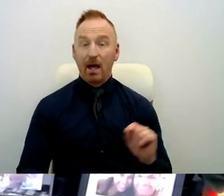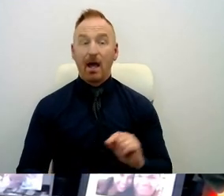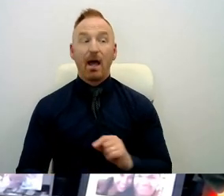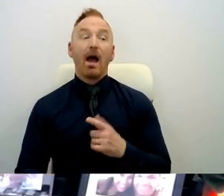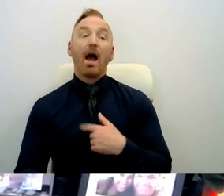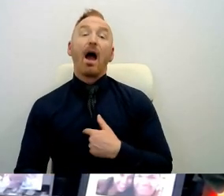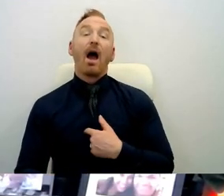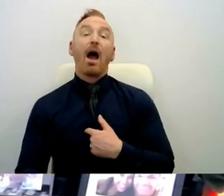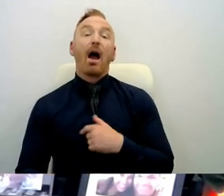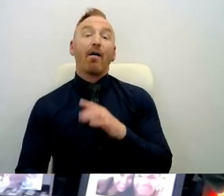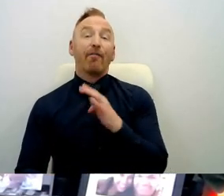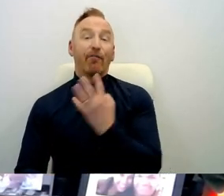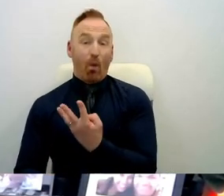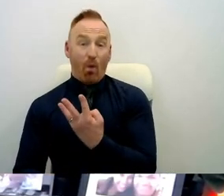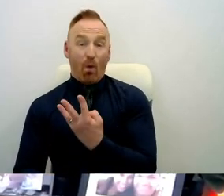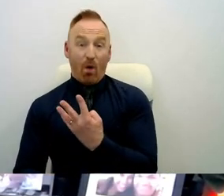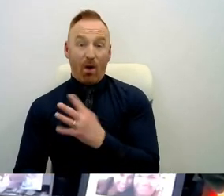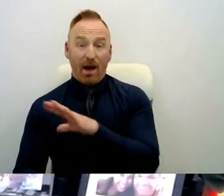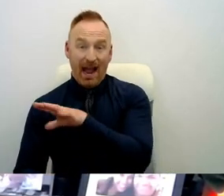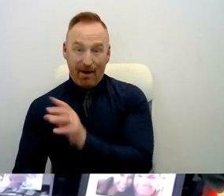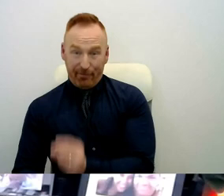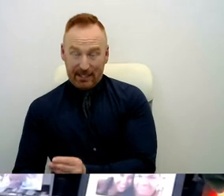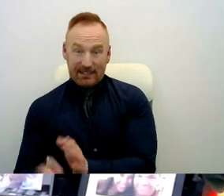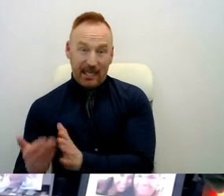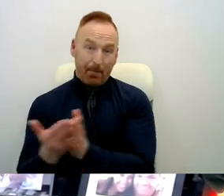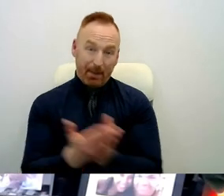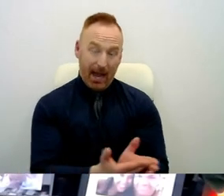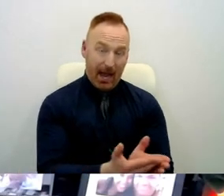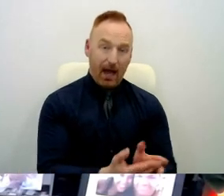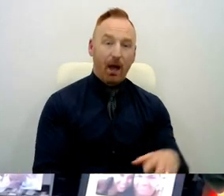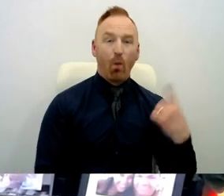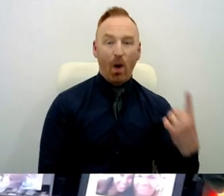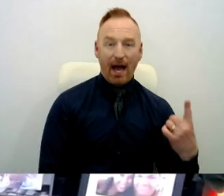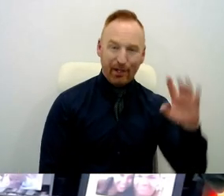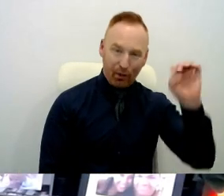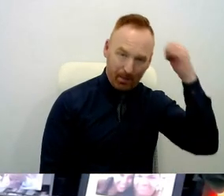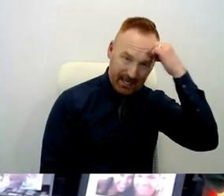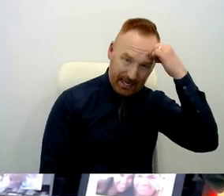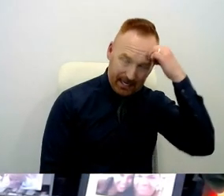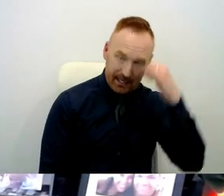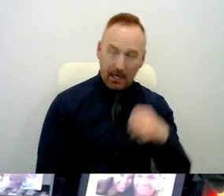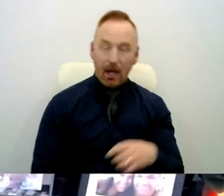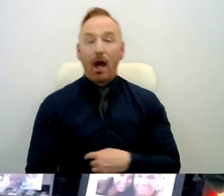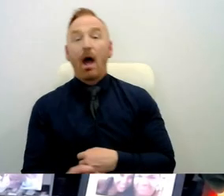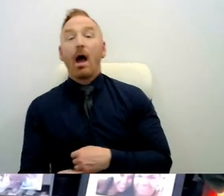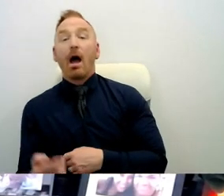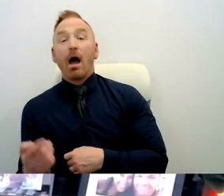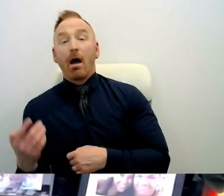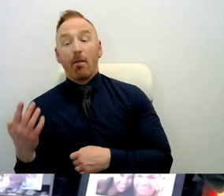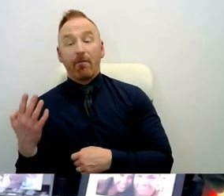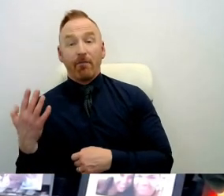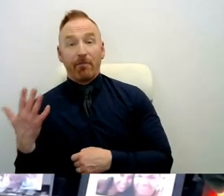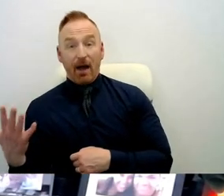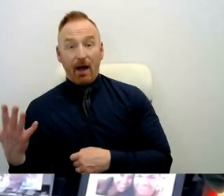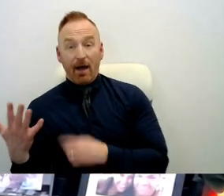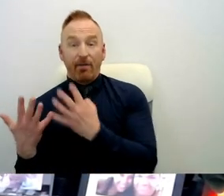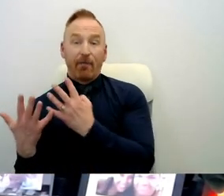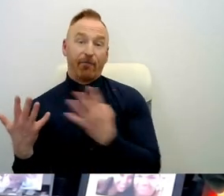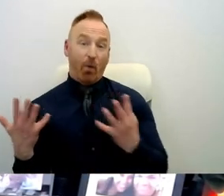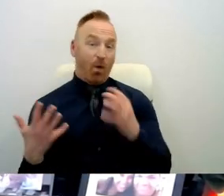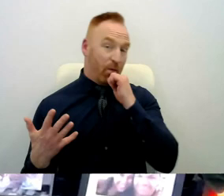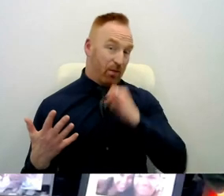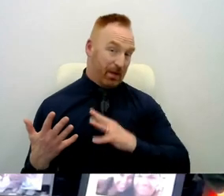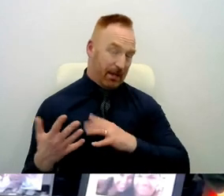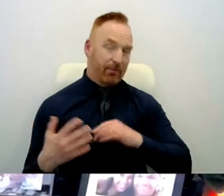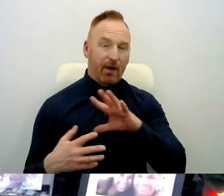for every one European had crossed the Atlantic, and about four out of every five women who crossed the Atlantic were from Africa. The